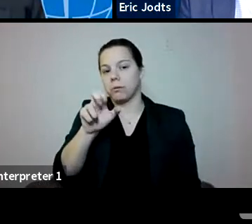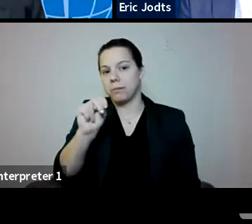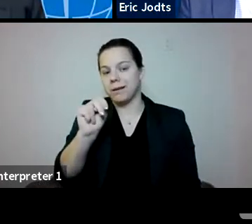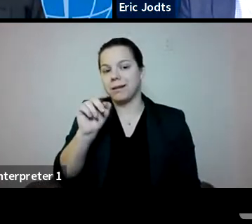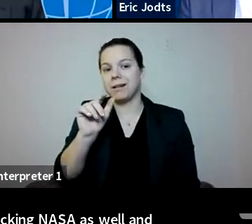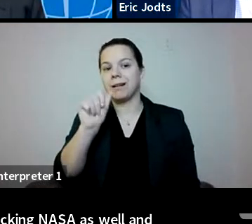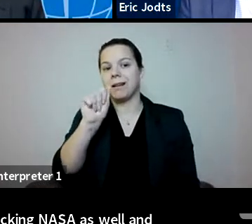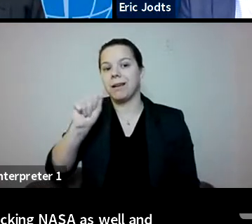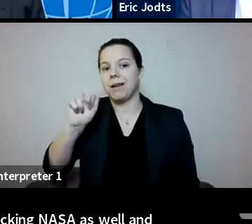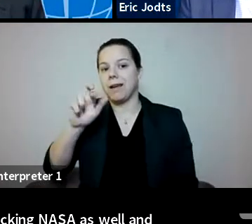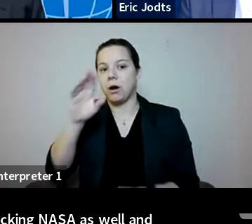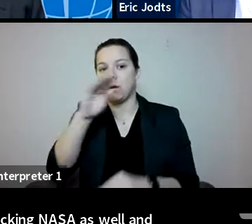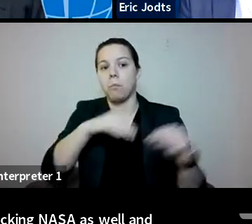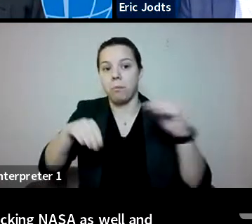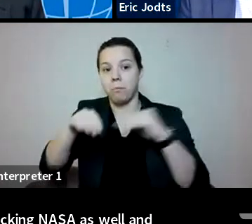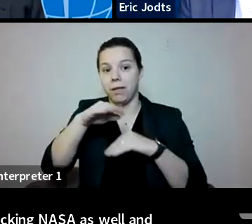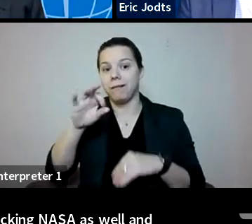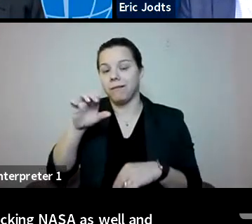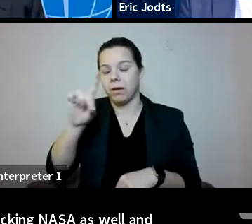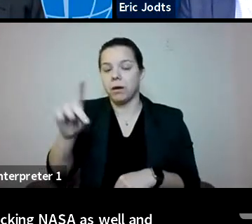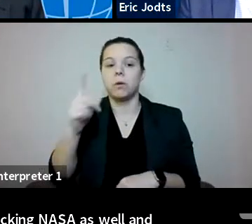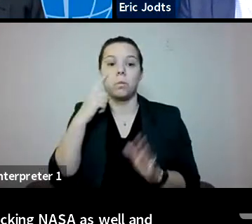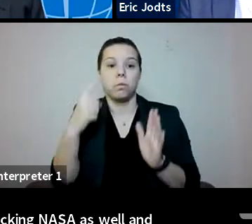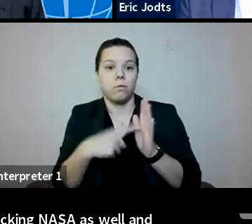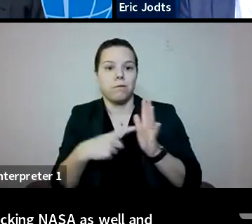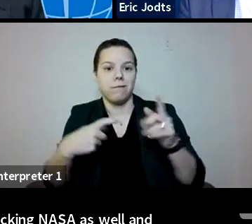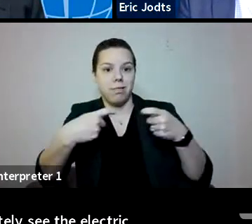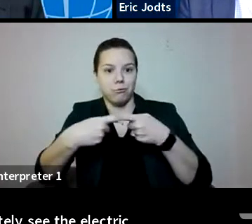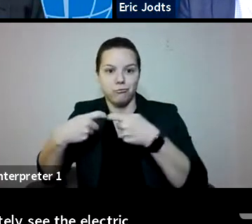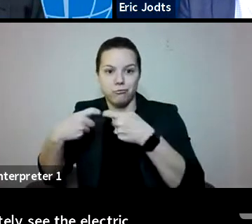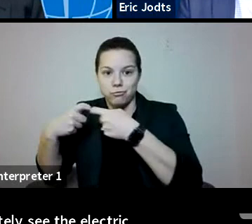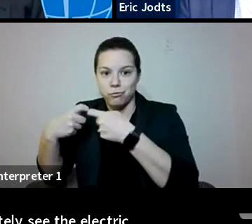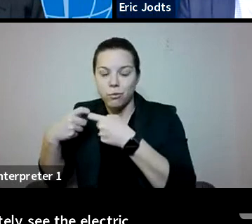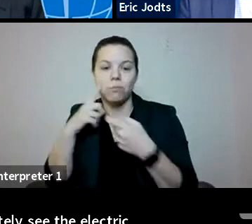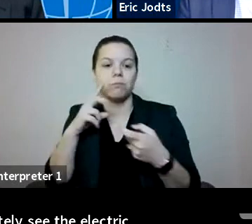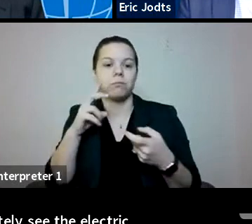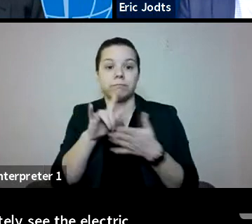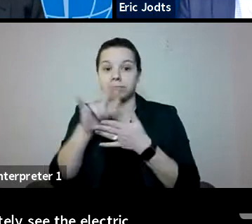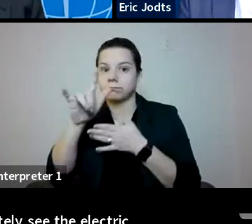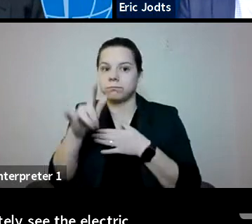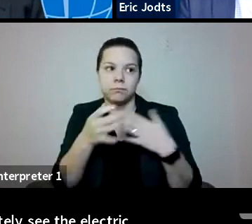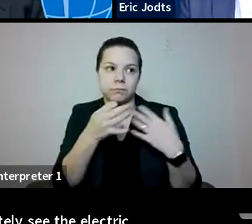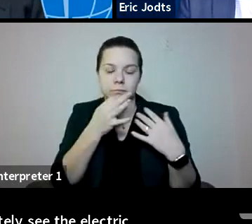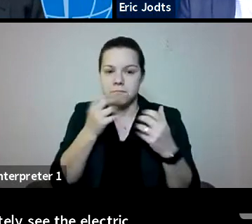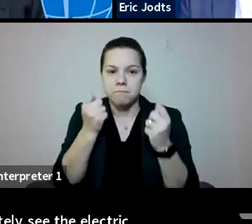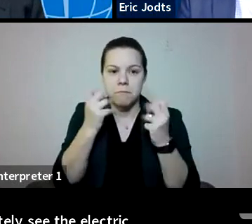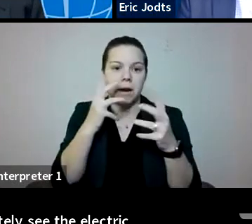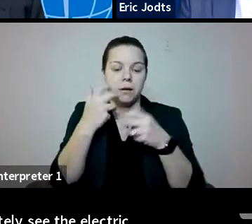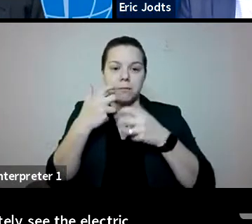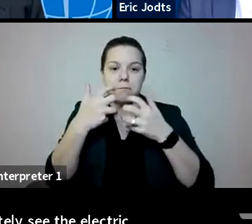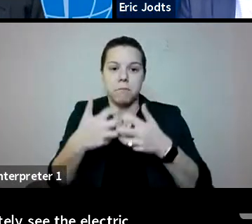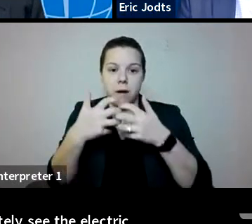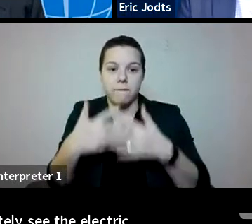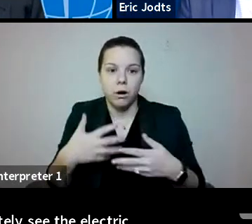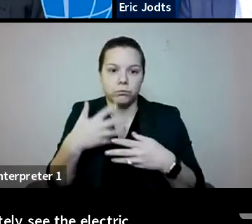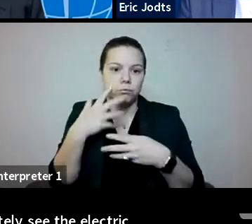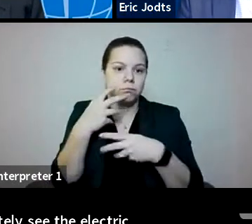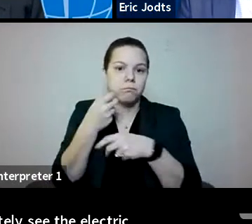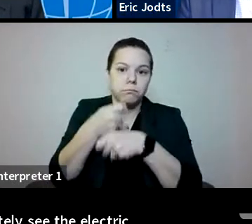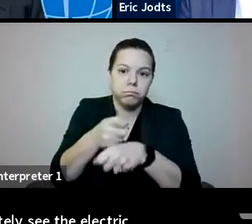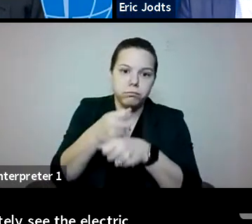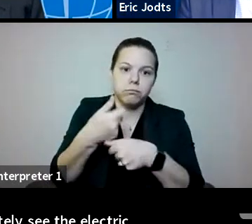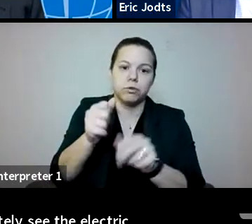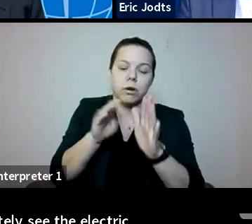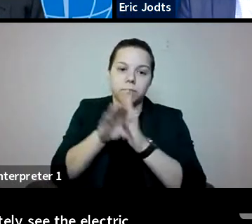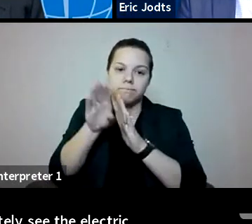that electric vehicles and that sort of thing is on its way up. There's a lot of manufacturers already that are trying to build